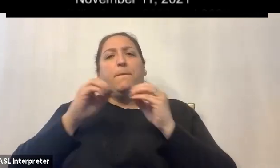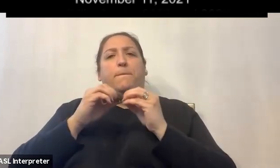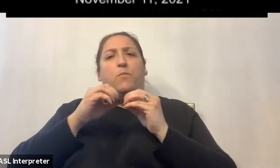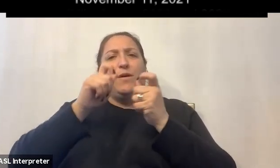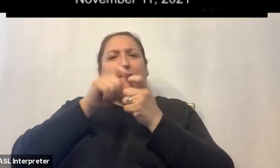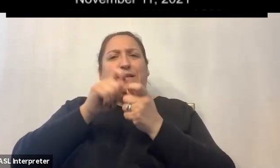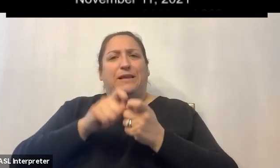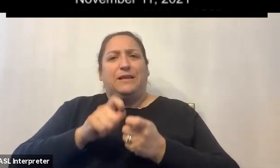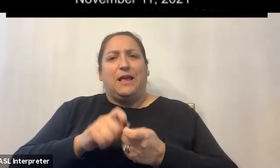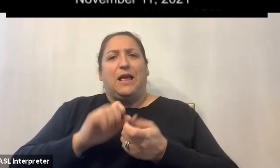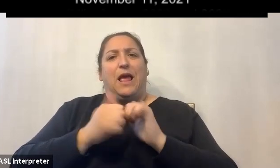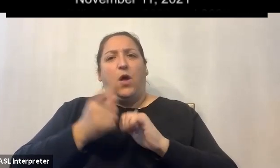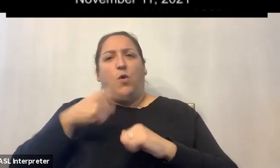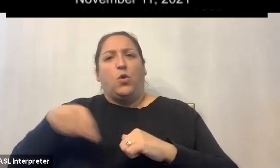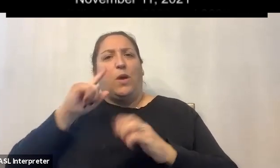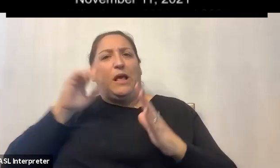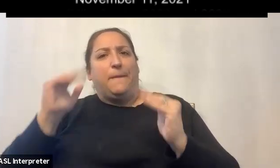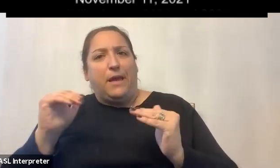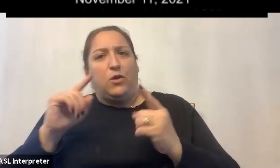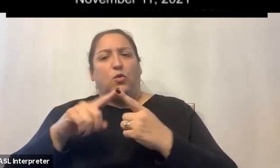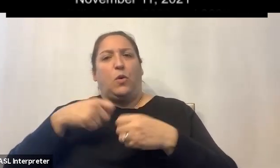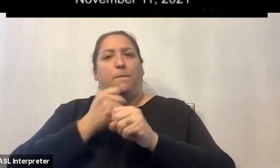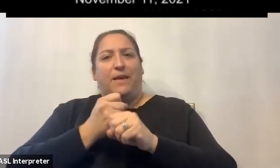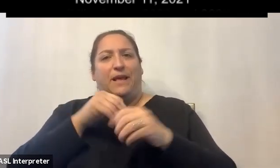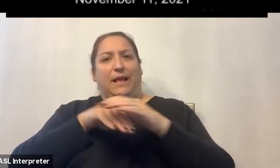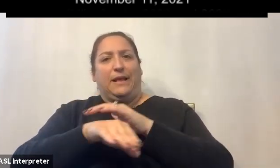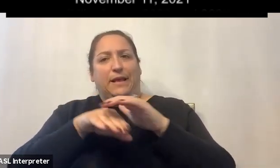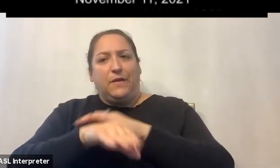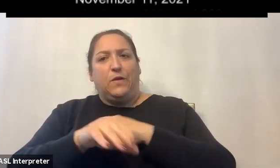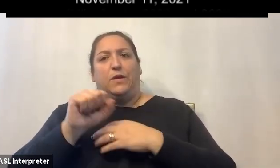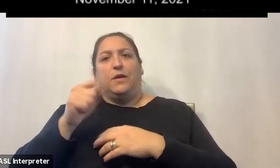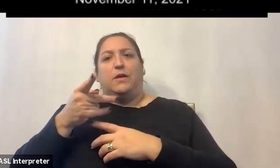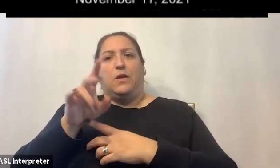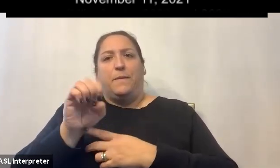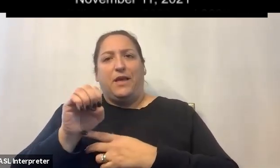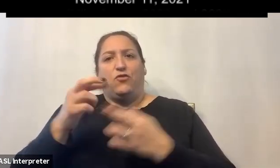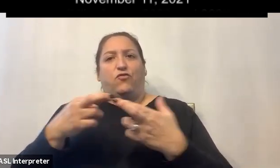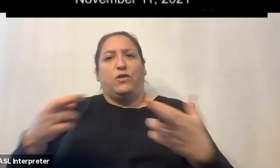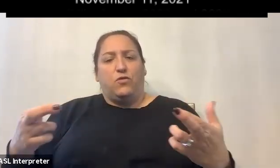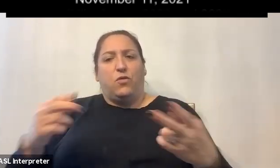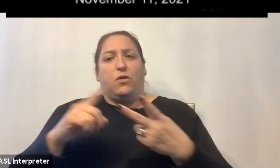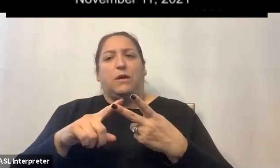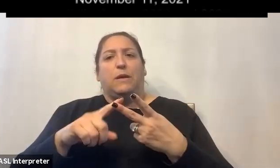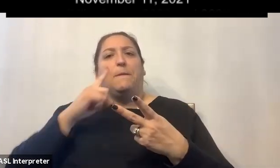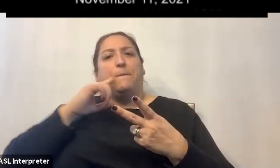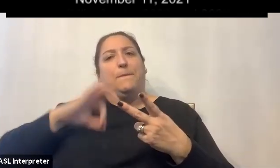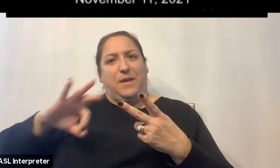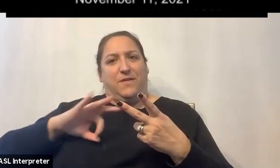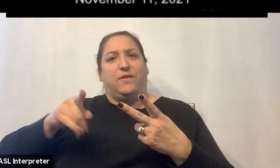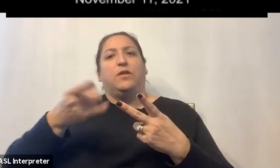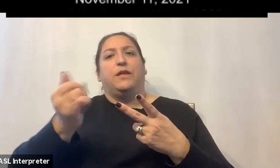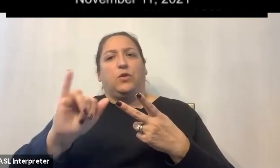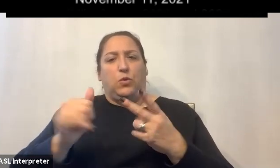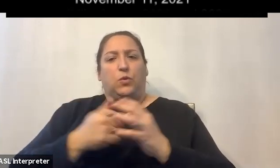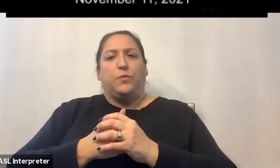detail how we are expected to make accessible space resources and benefits thereto.